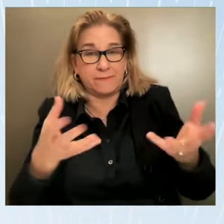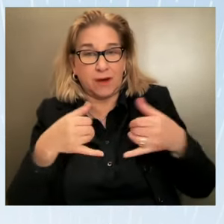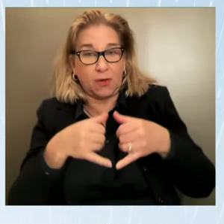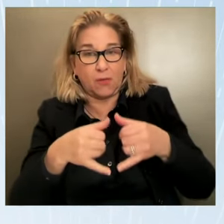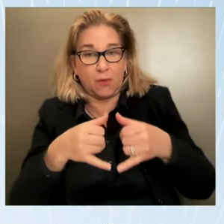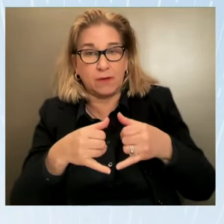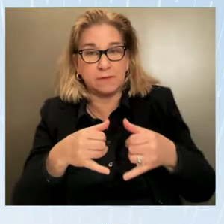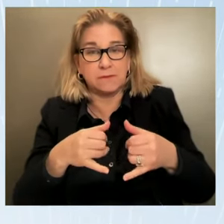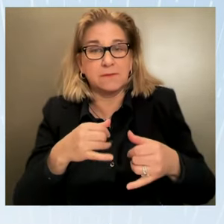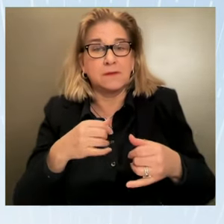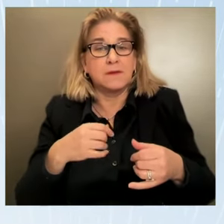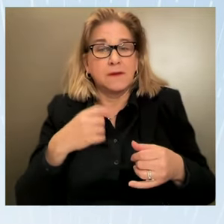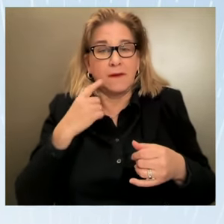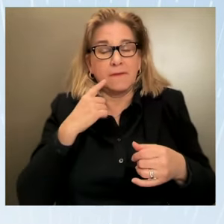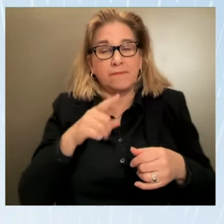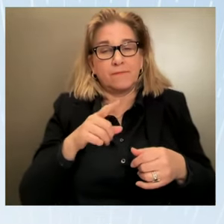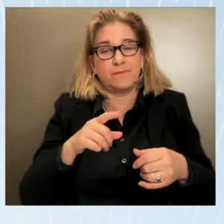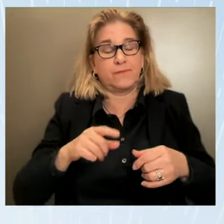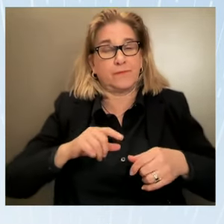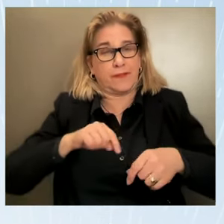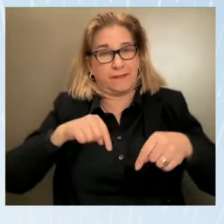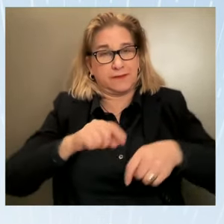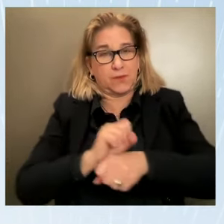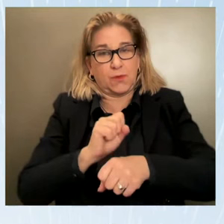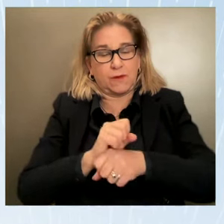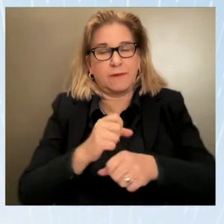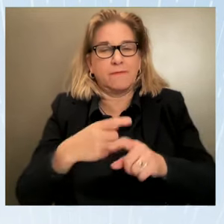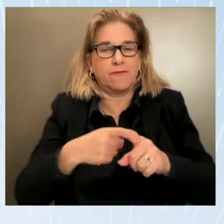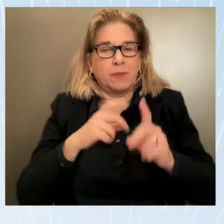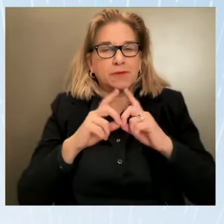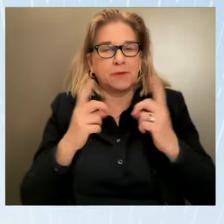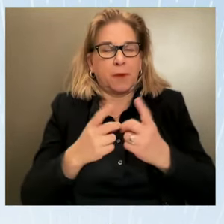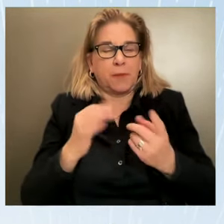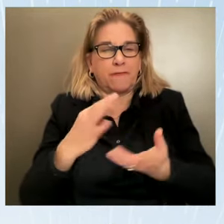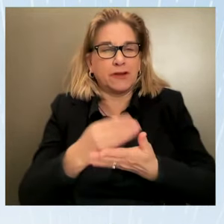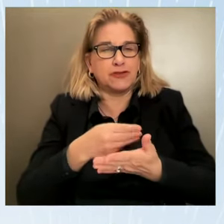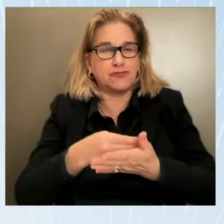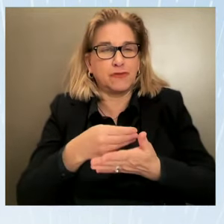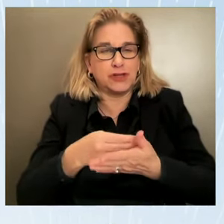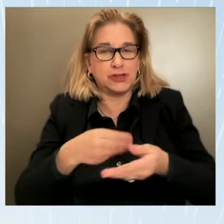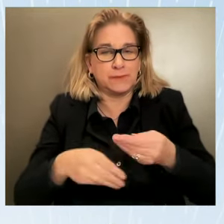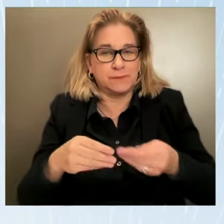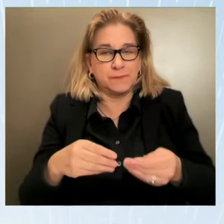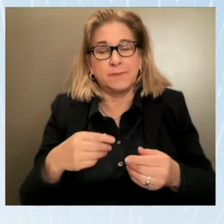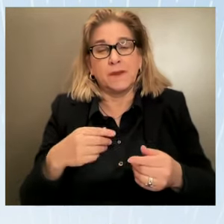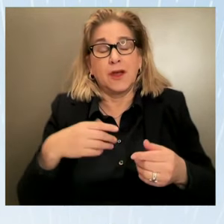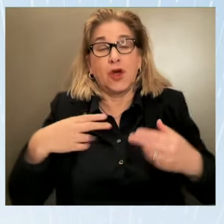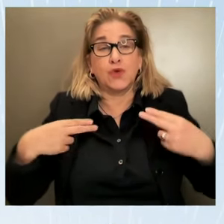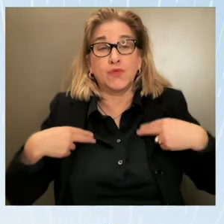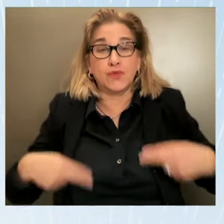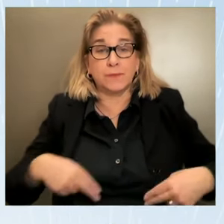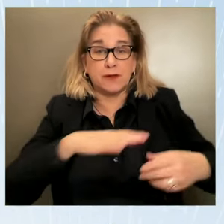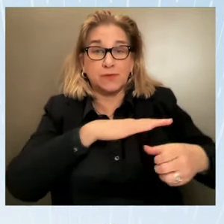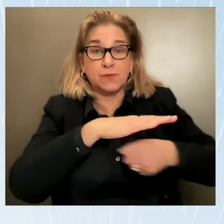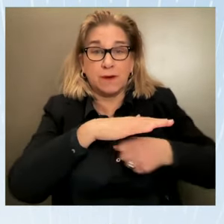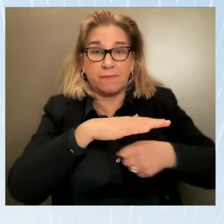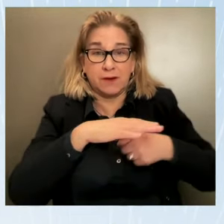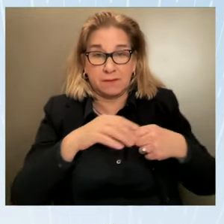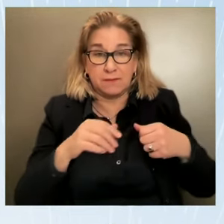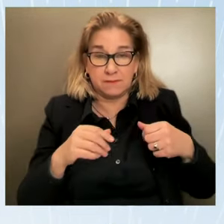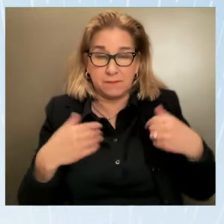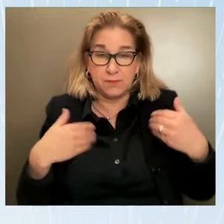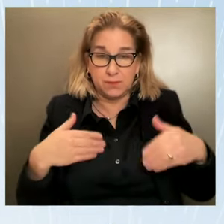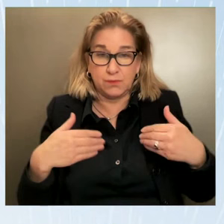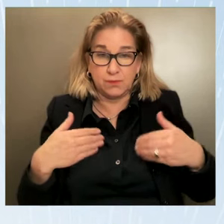Beyond human trafficking's enormous costs, it is human costs. It is estimated that the world's most one of the world's most